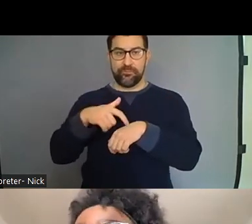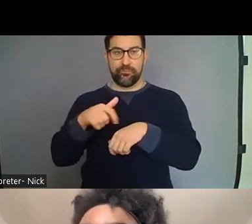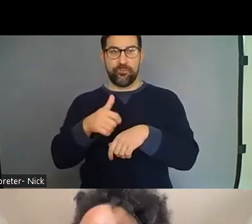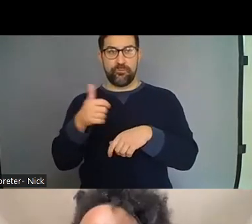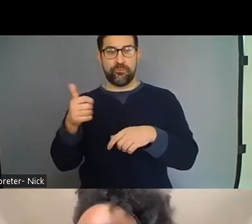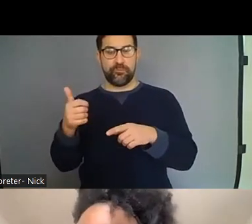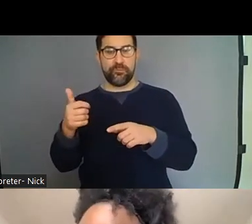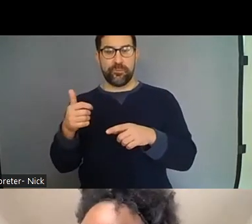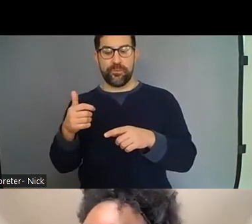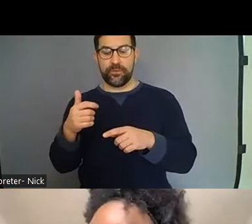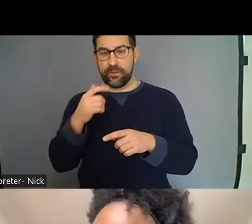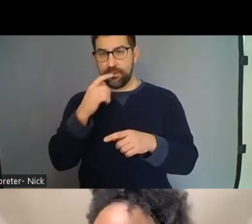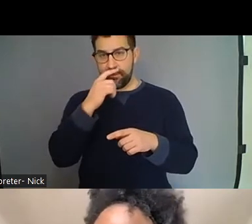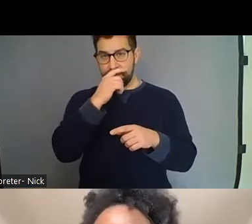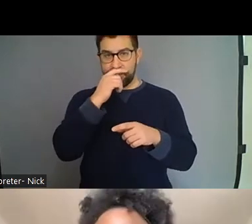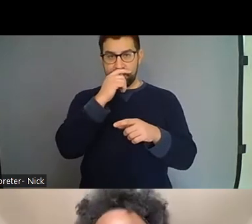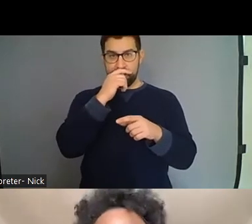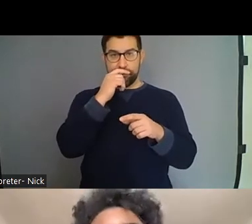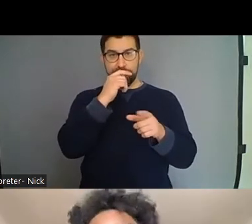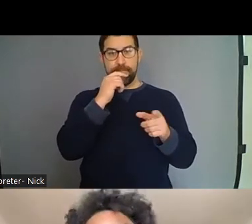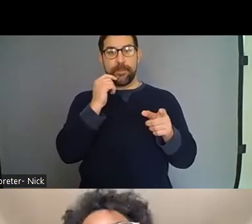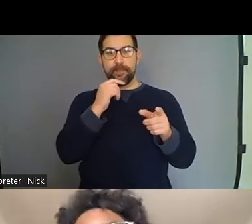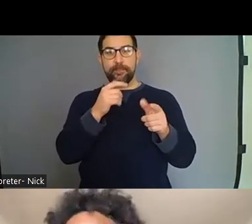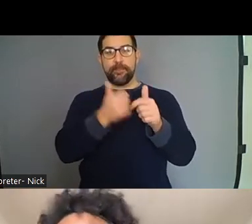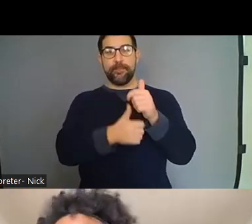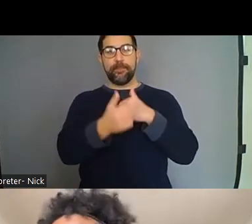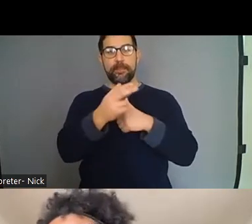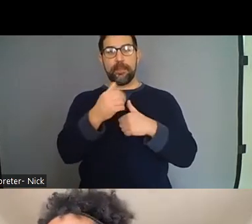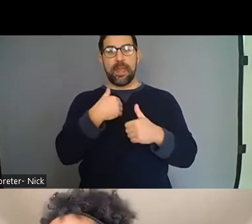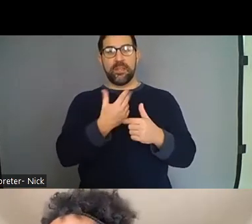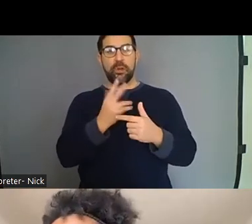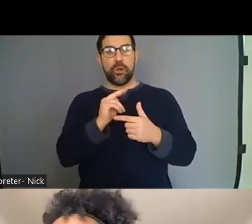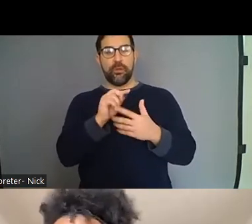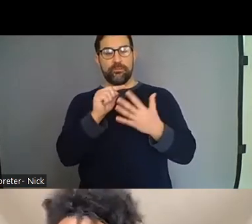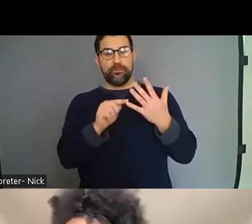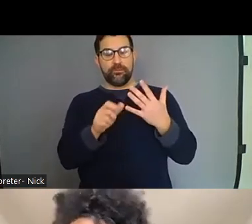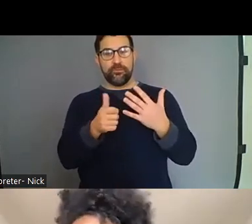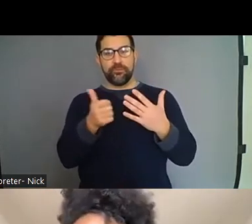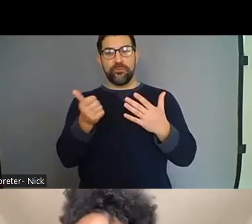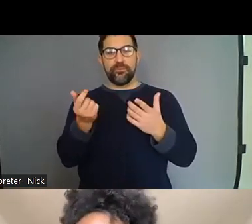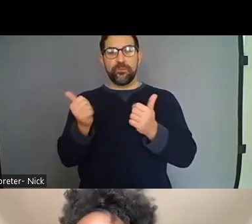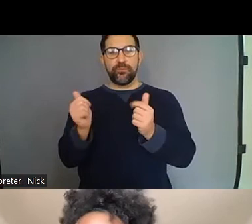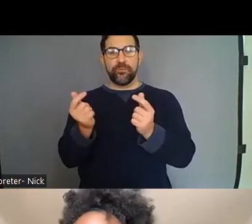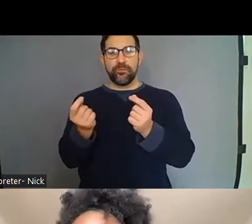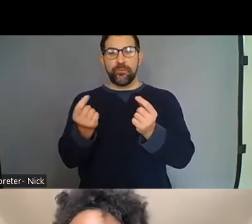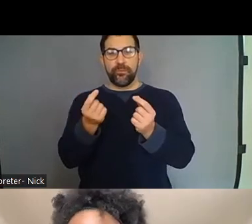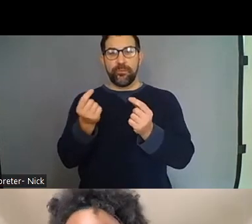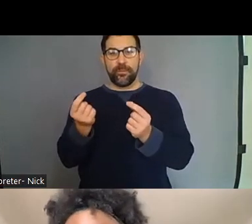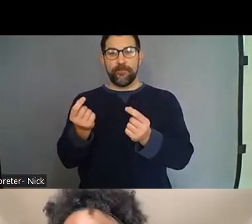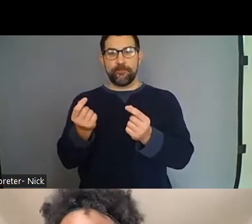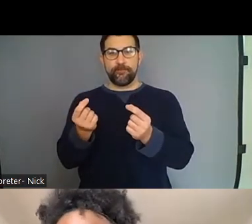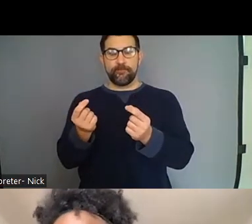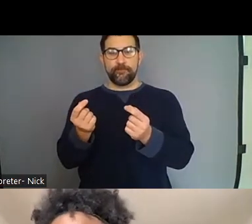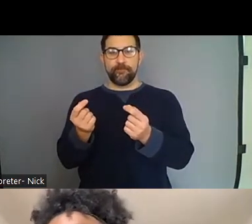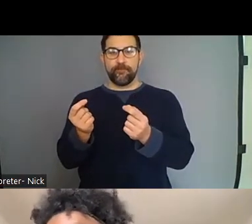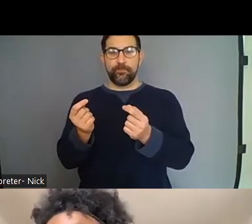each high school like has its own thing, right? The other thing that we're trying to do as well is building